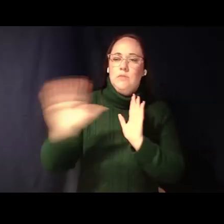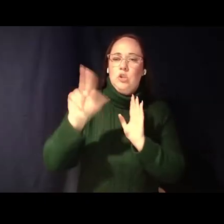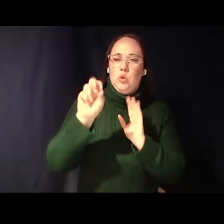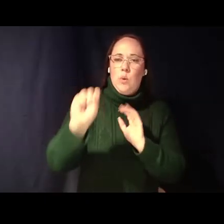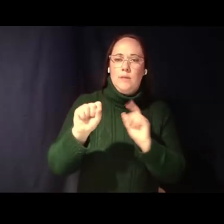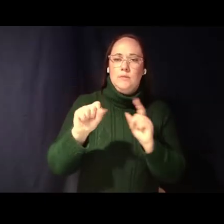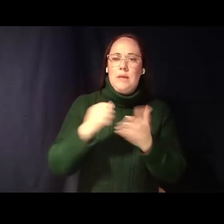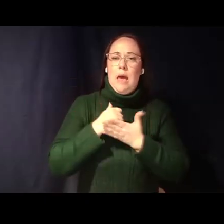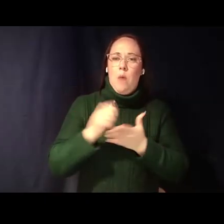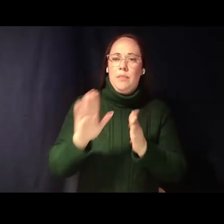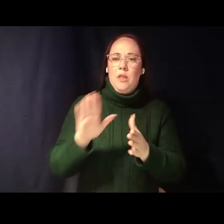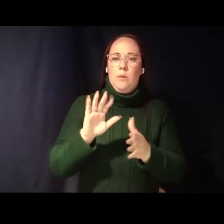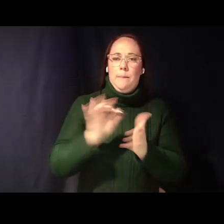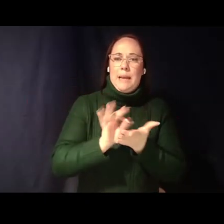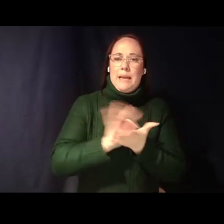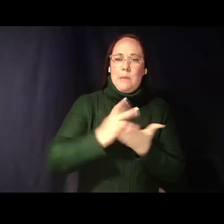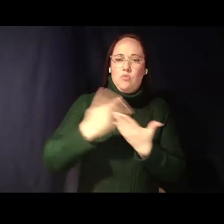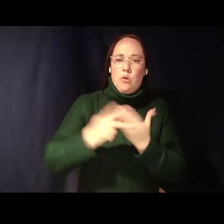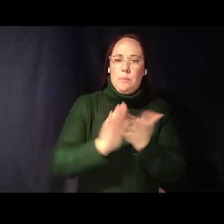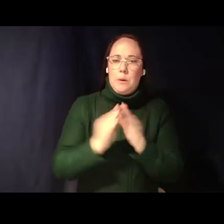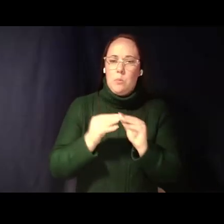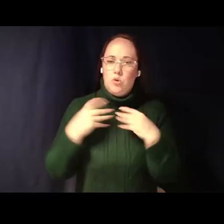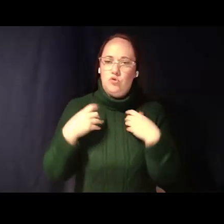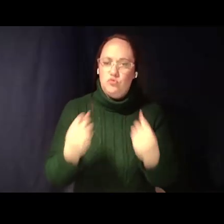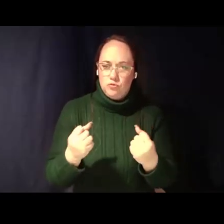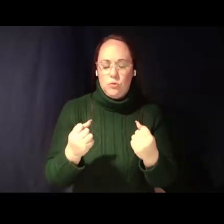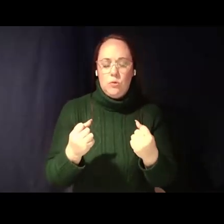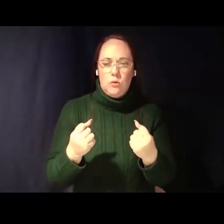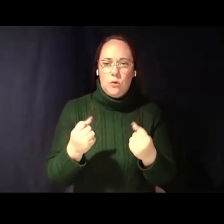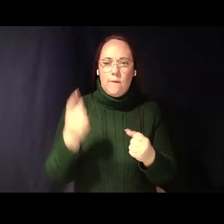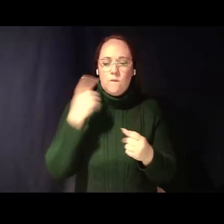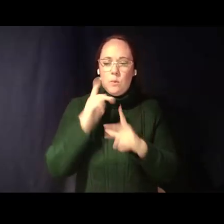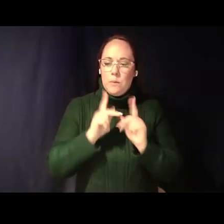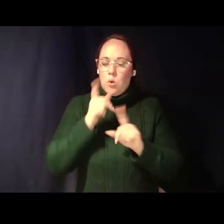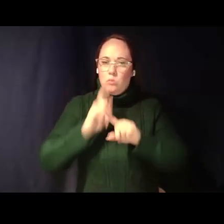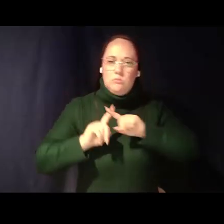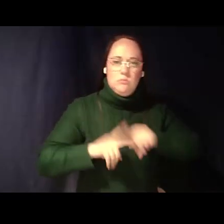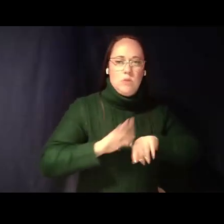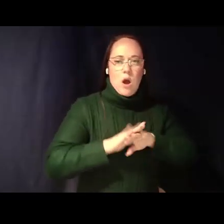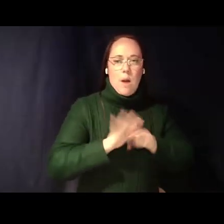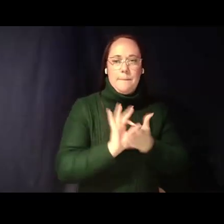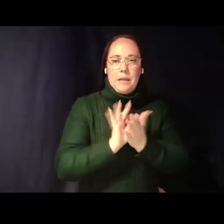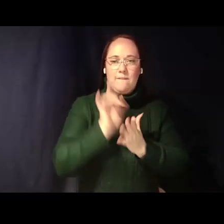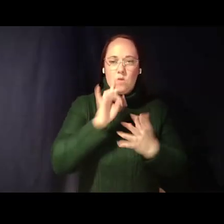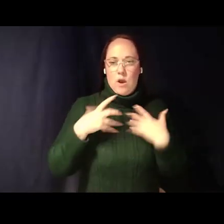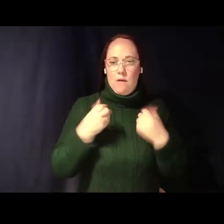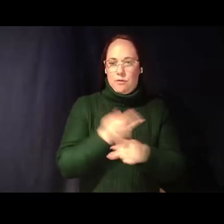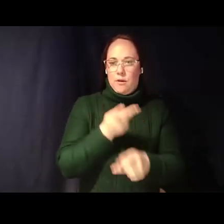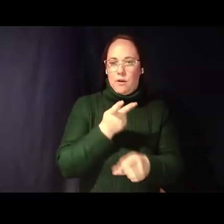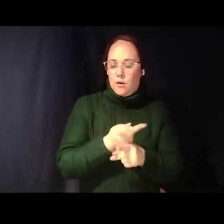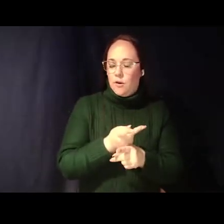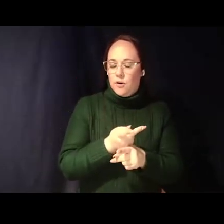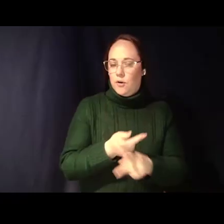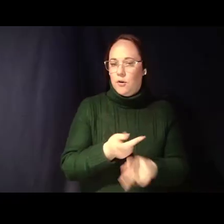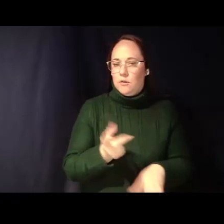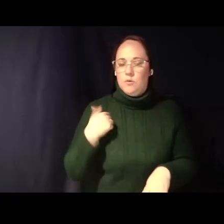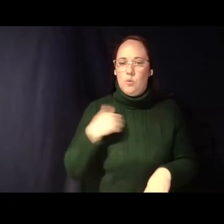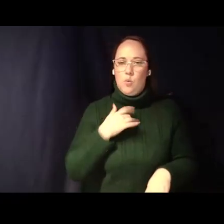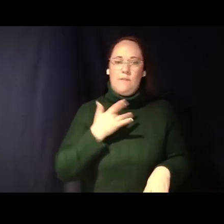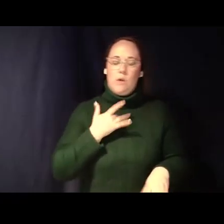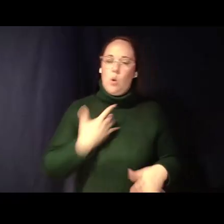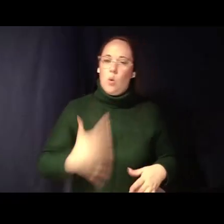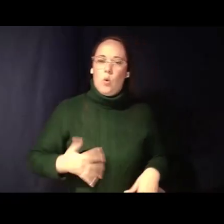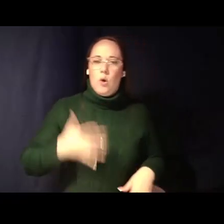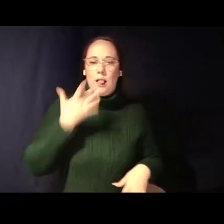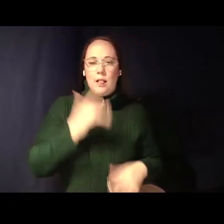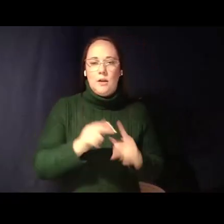their Medicaid programs for people who depend on Medicaid for their health coverage. We feel very lucky to be working